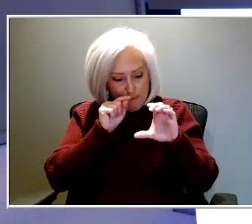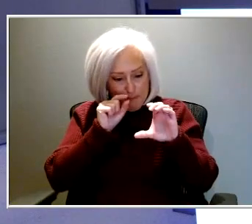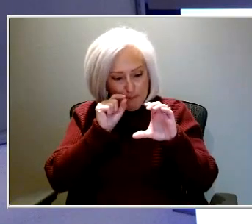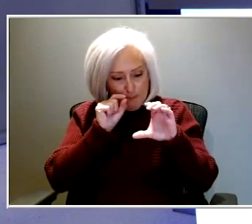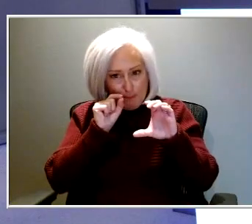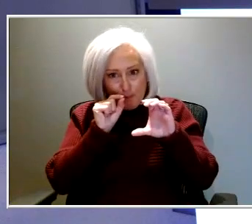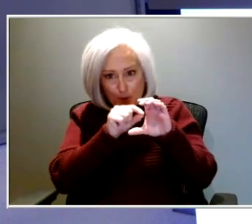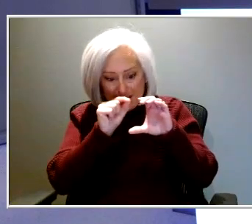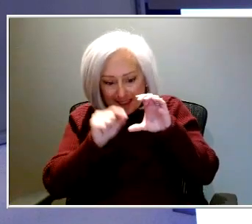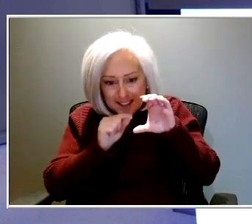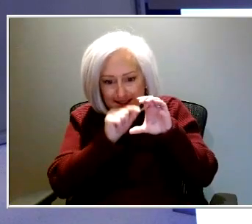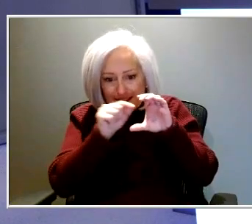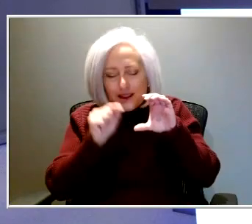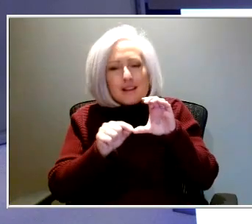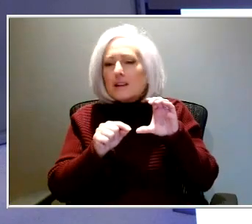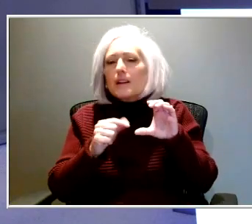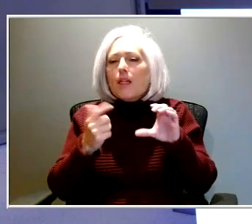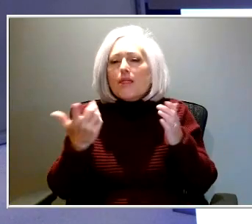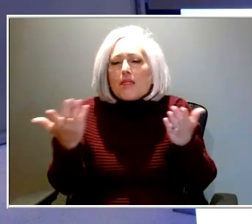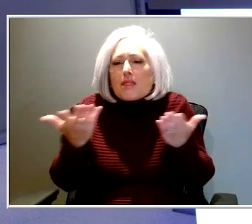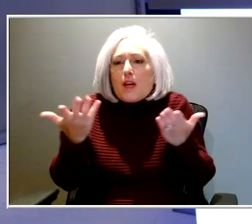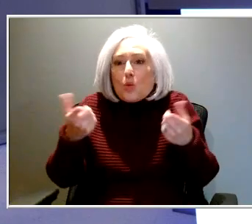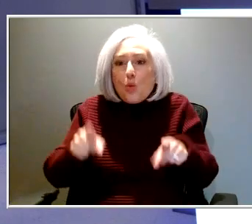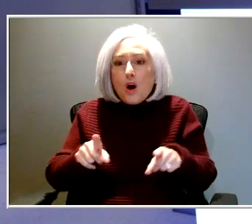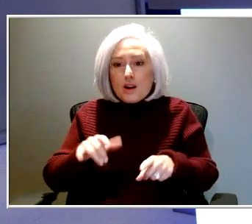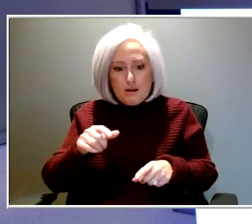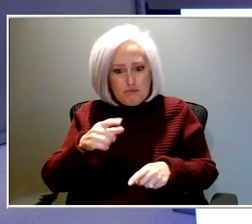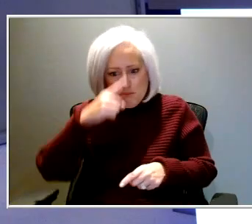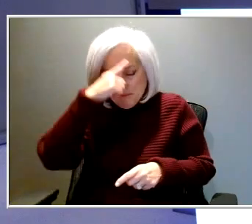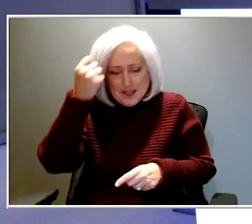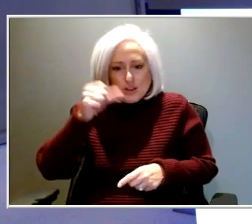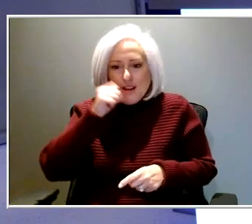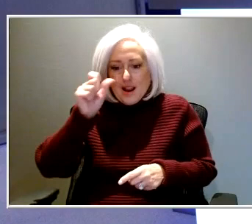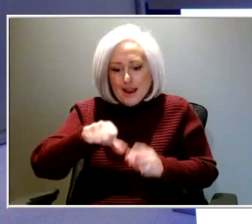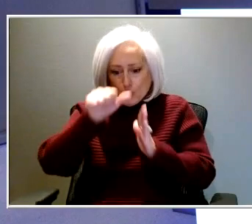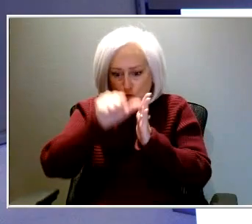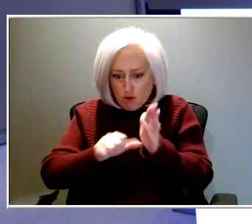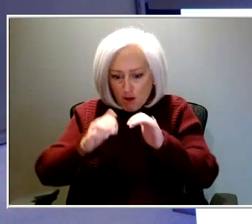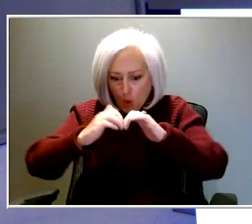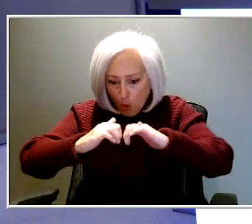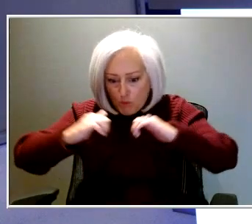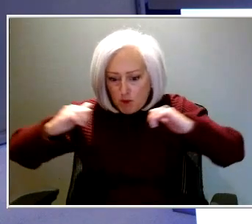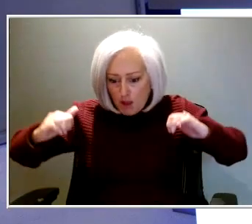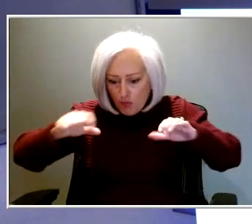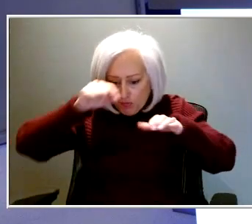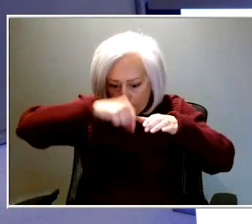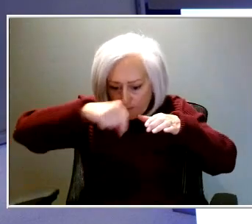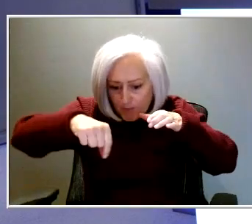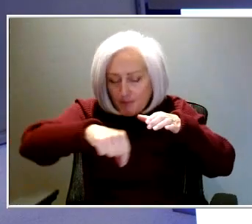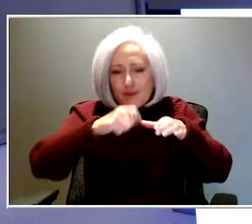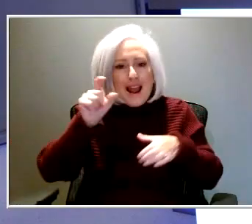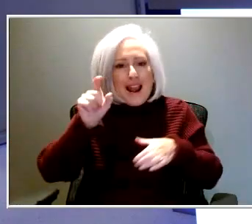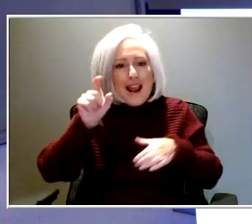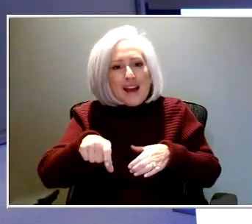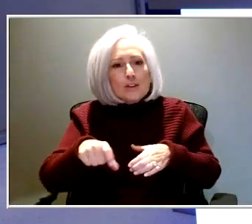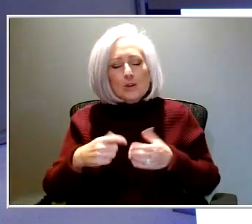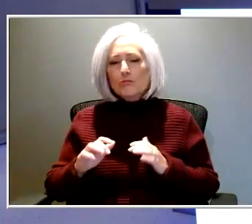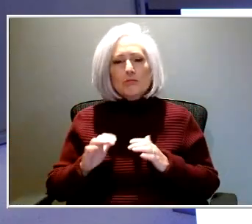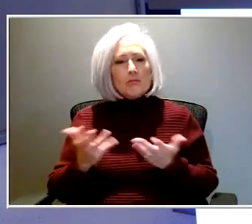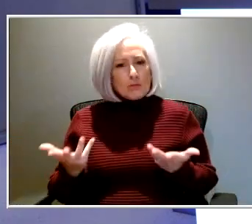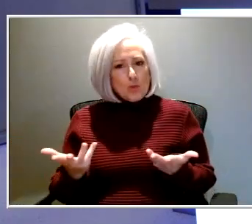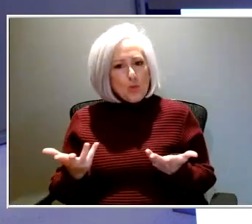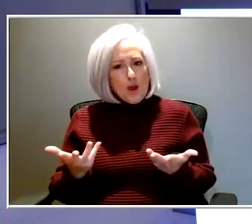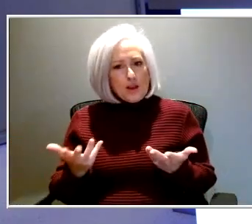so what is it like in that moment? Instead of cutting them open, you're putting them right in there. Well, what I tell patients is that brachytherapy for